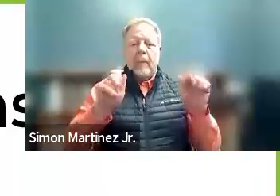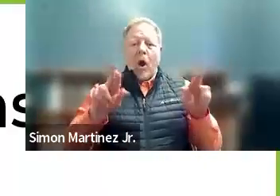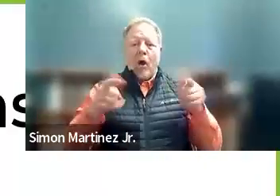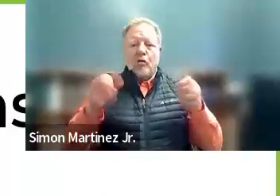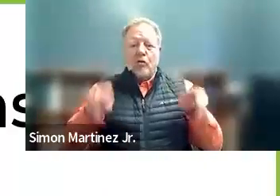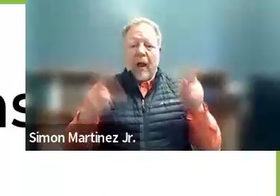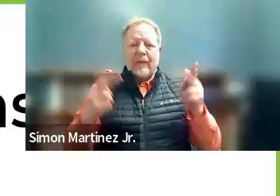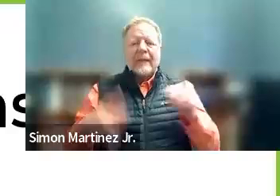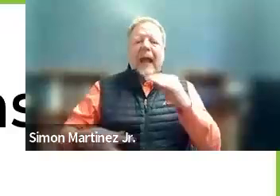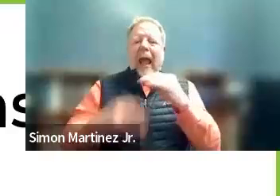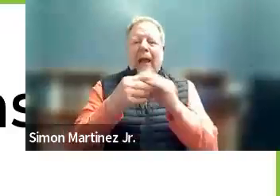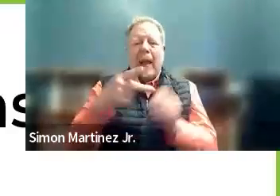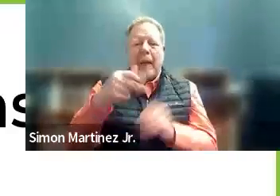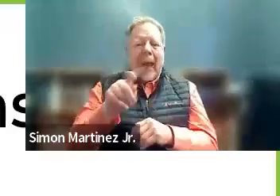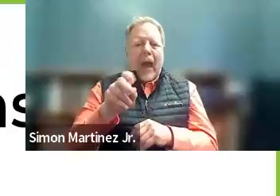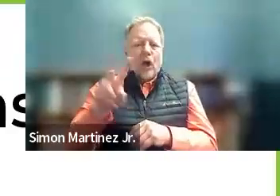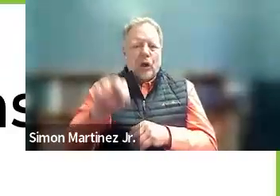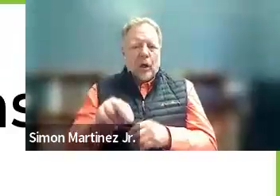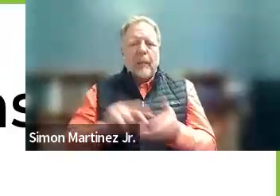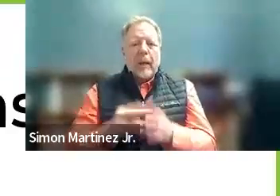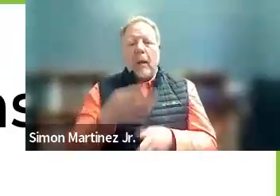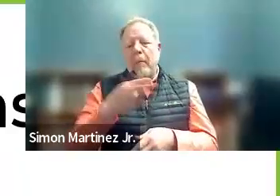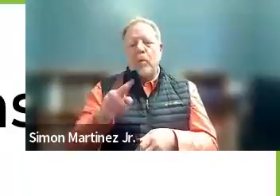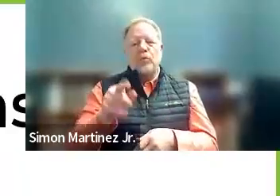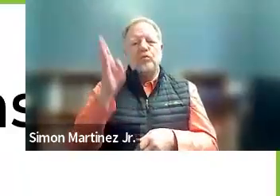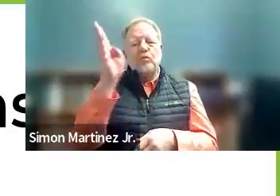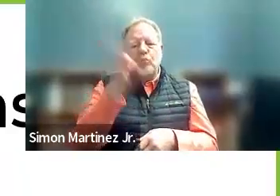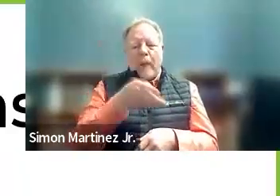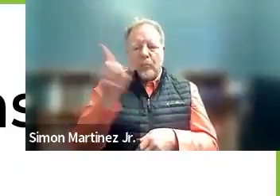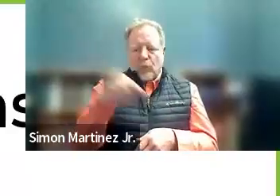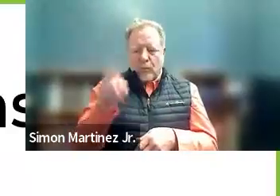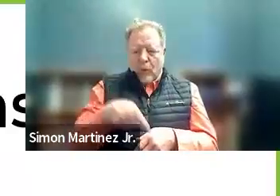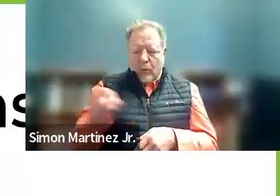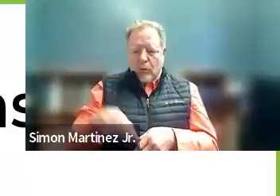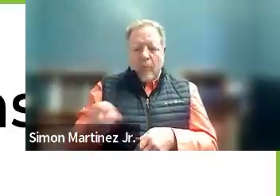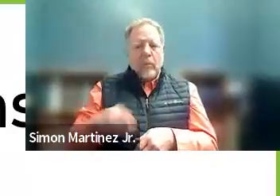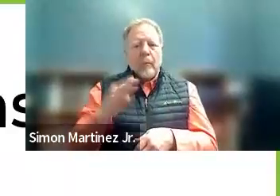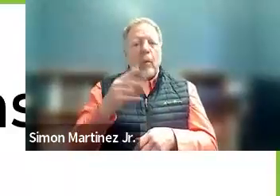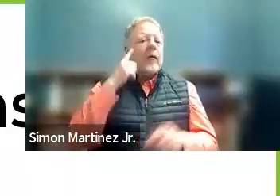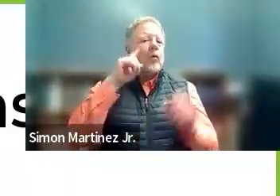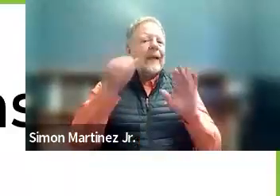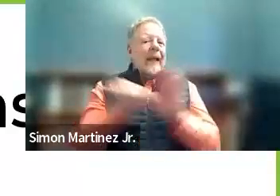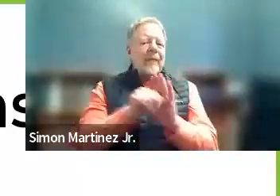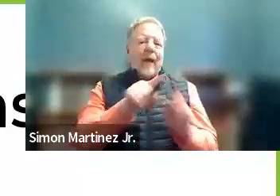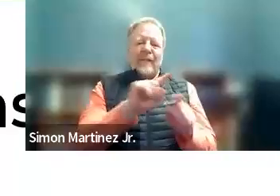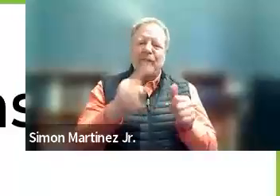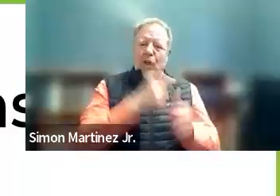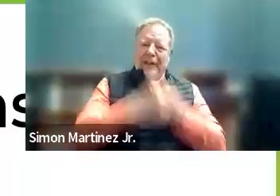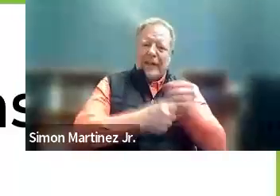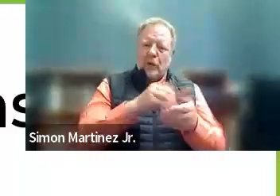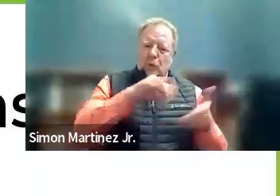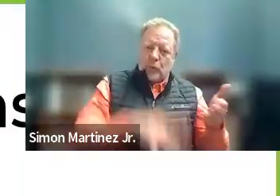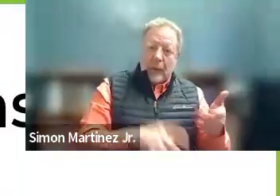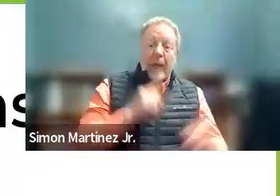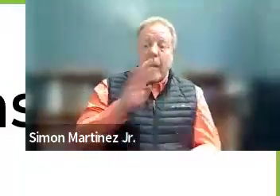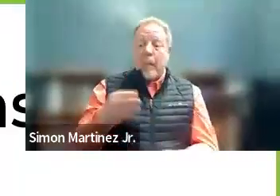a pattern to it. So it's blue stripes, right? Blue and white stripes for first year students and then just blue